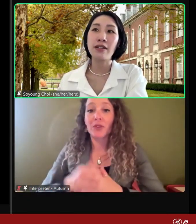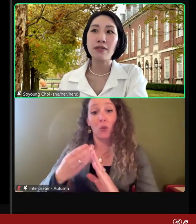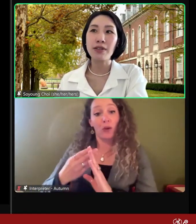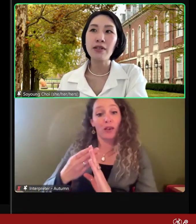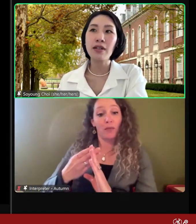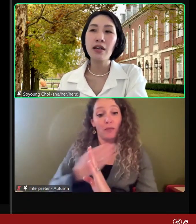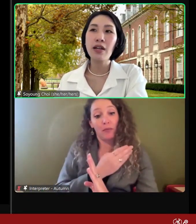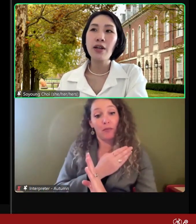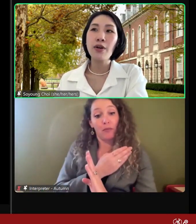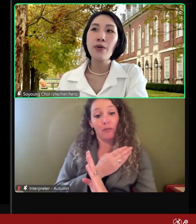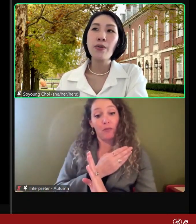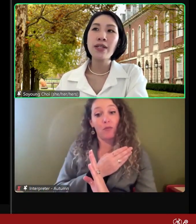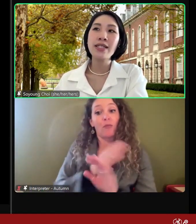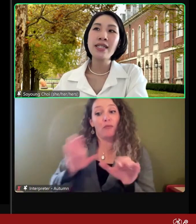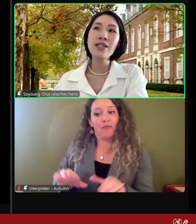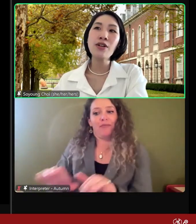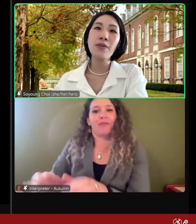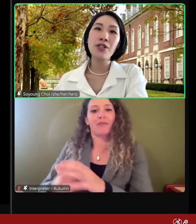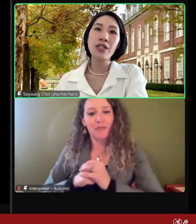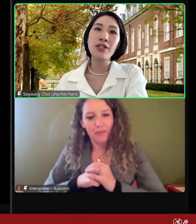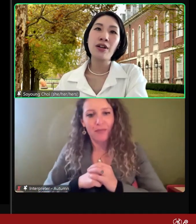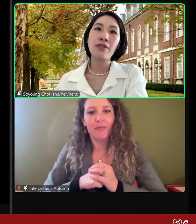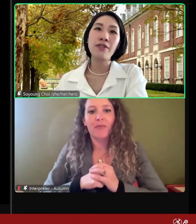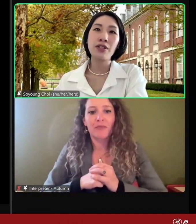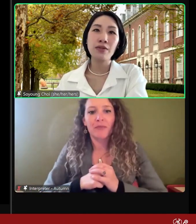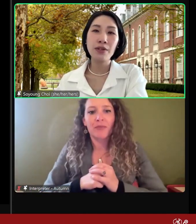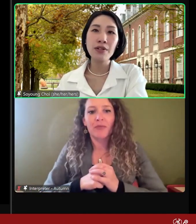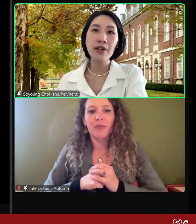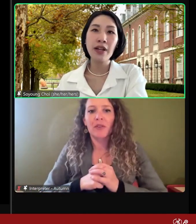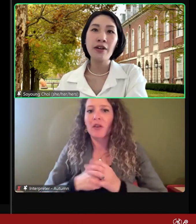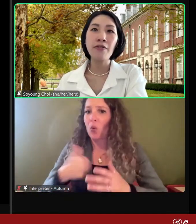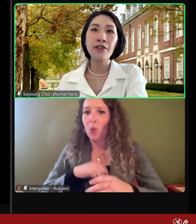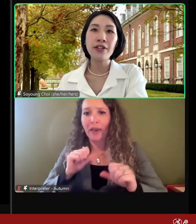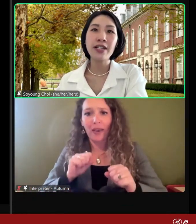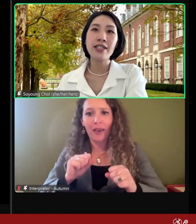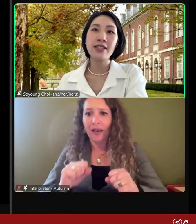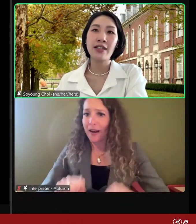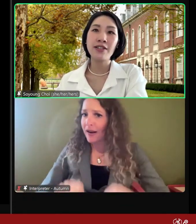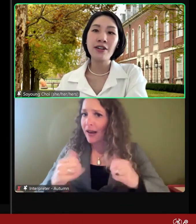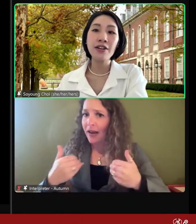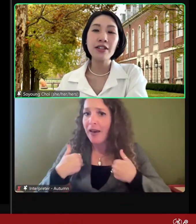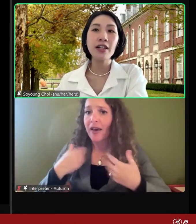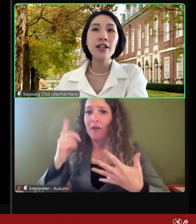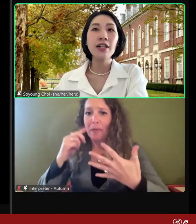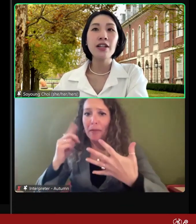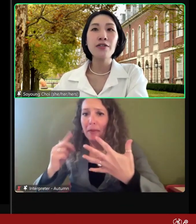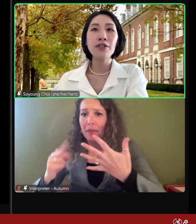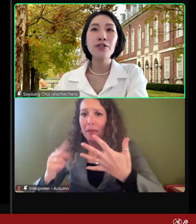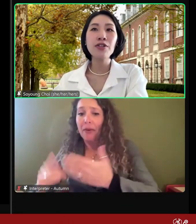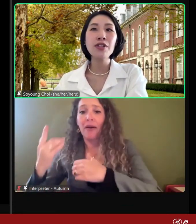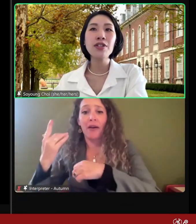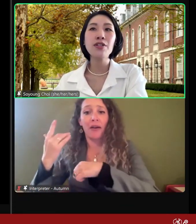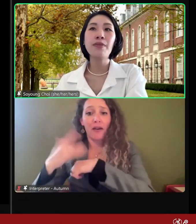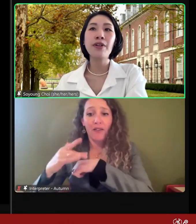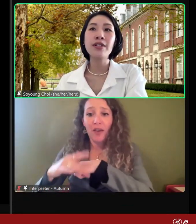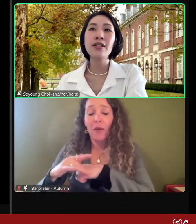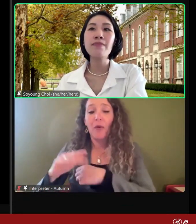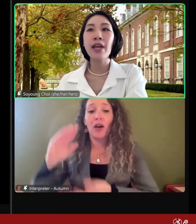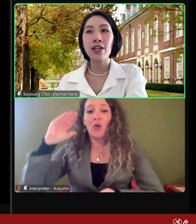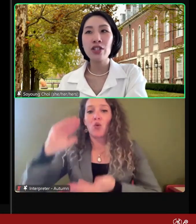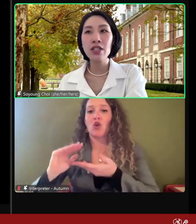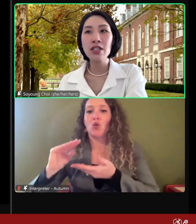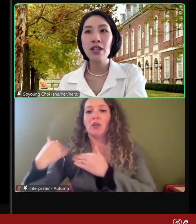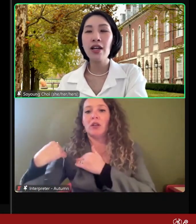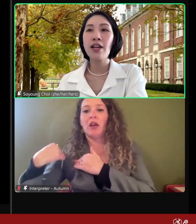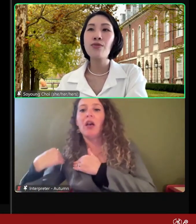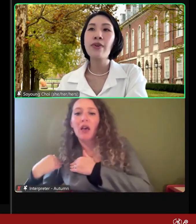formats available. When these options are visible and offered as standard, it reduces the burden